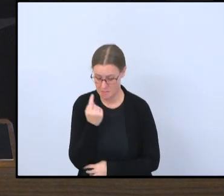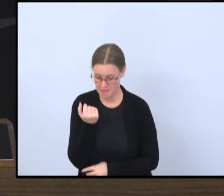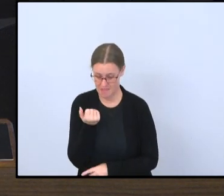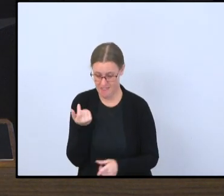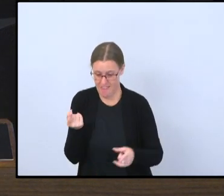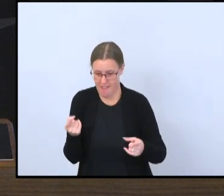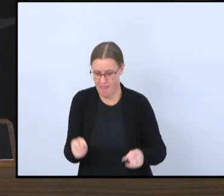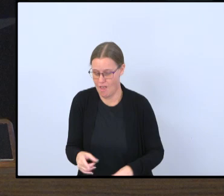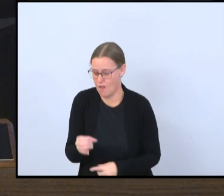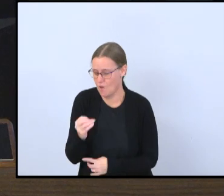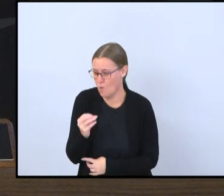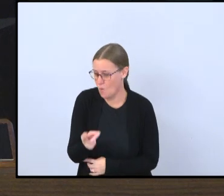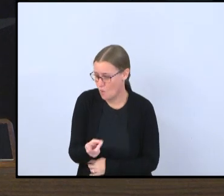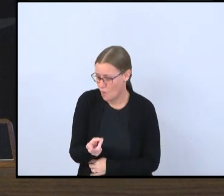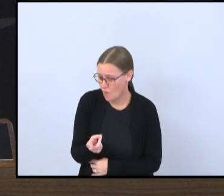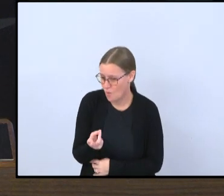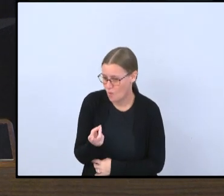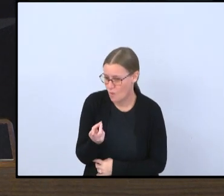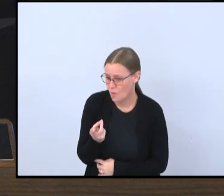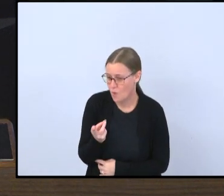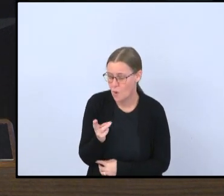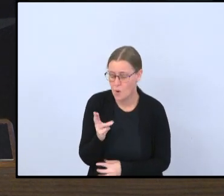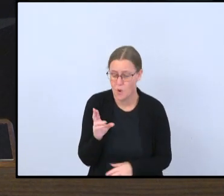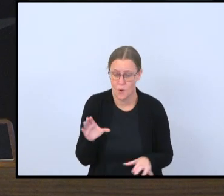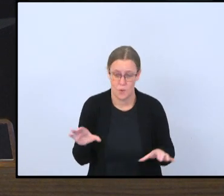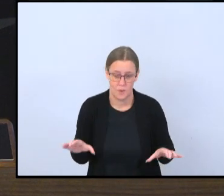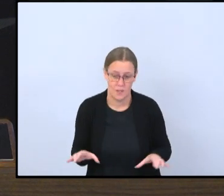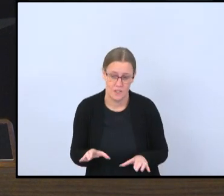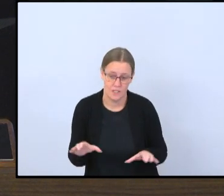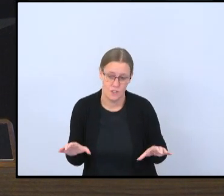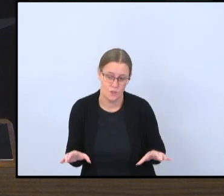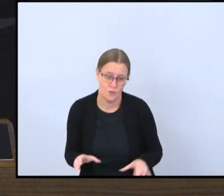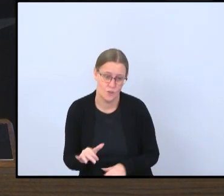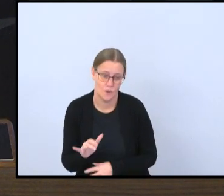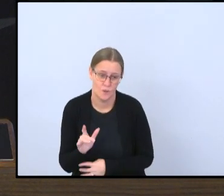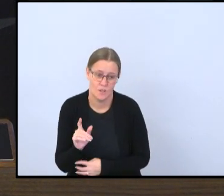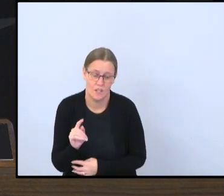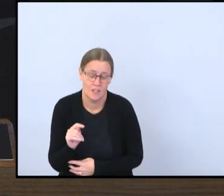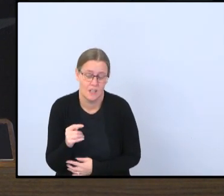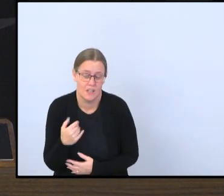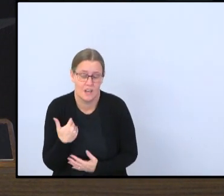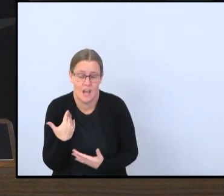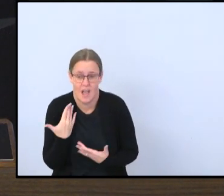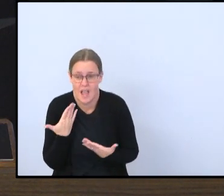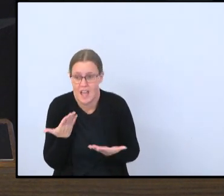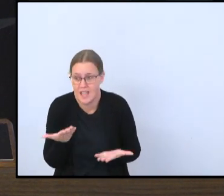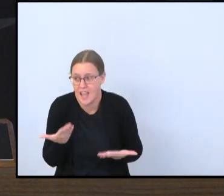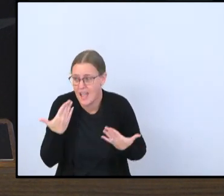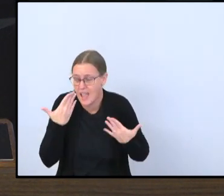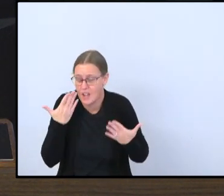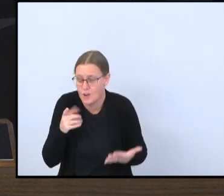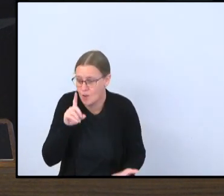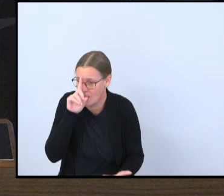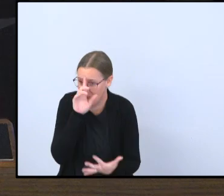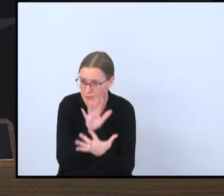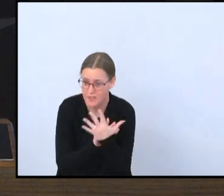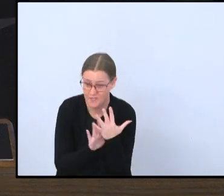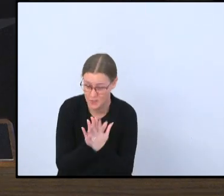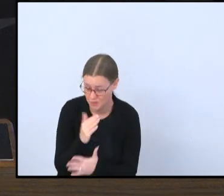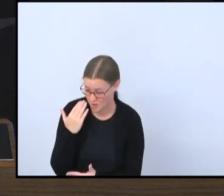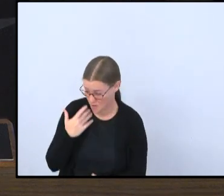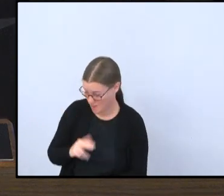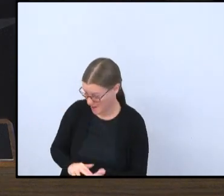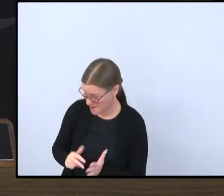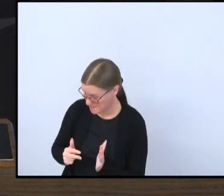are we just doing it to I'm confused on that, and you know where I'm going with